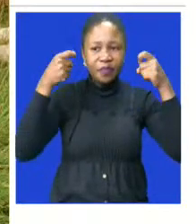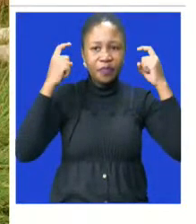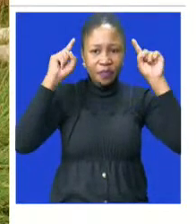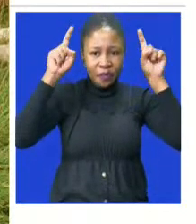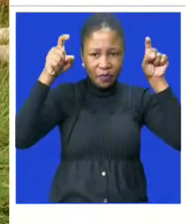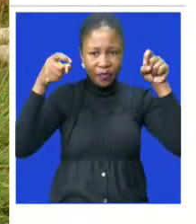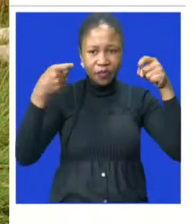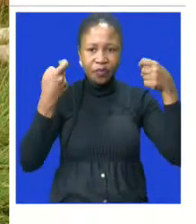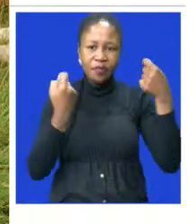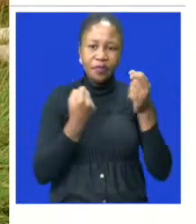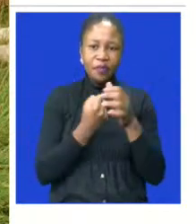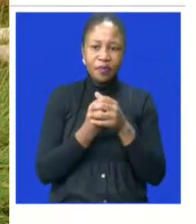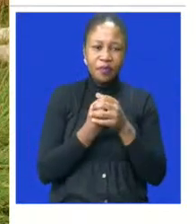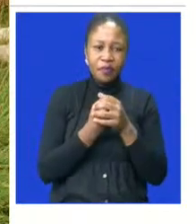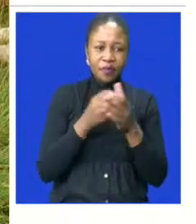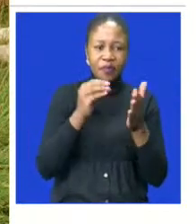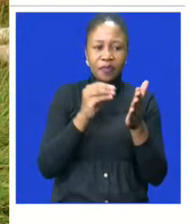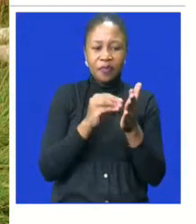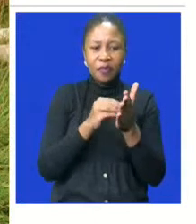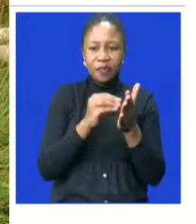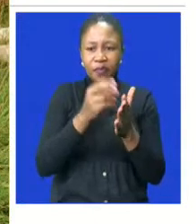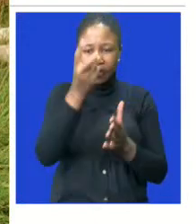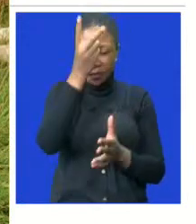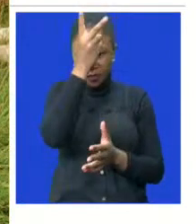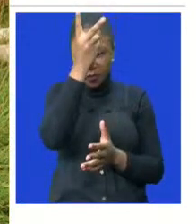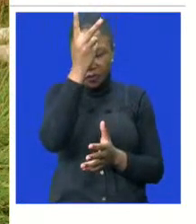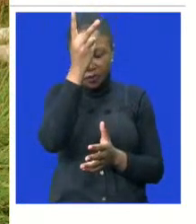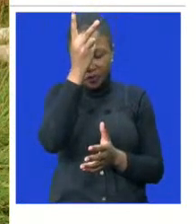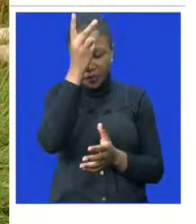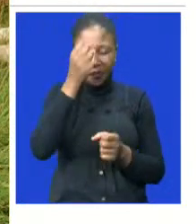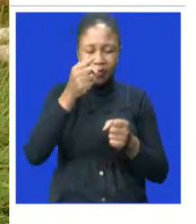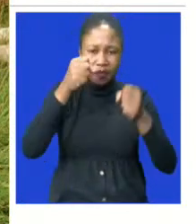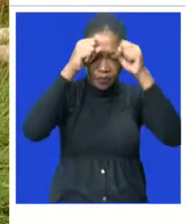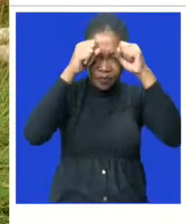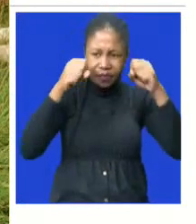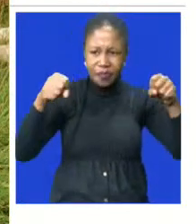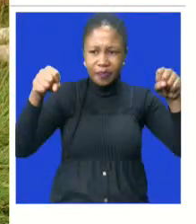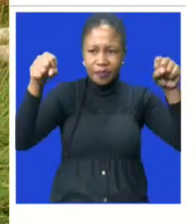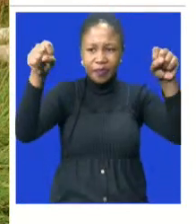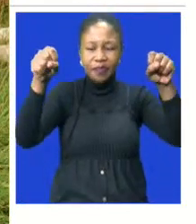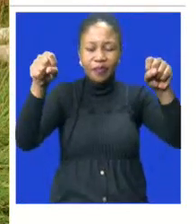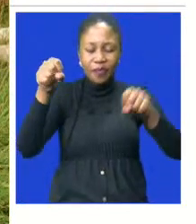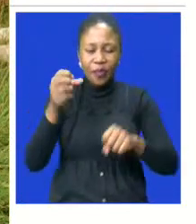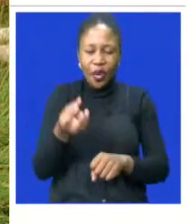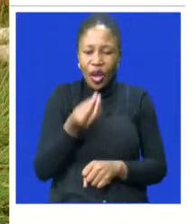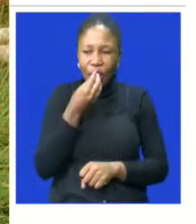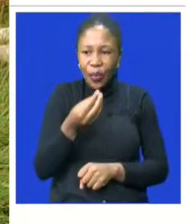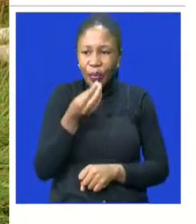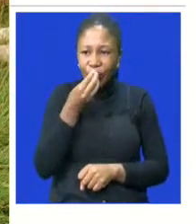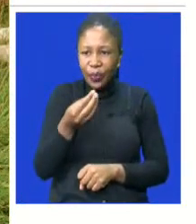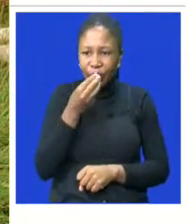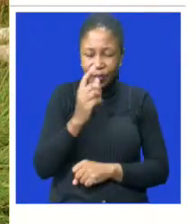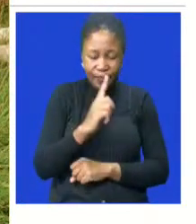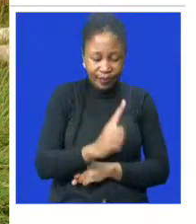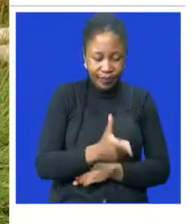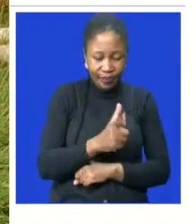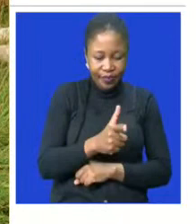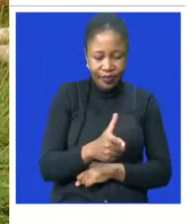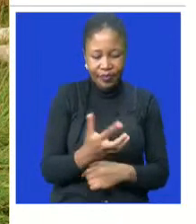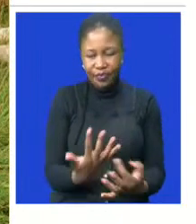doing? They are feeding on grass. Have you ever seen a goat or a sheep planting